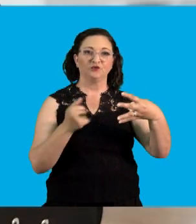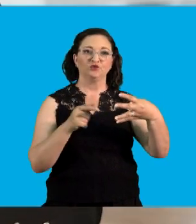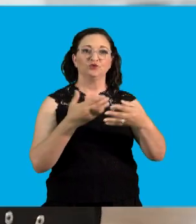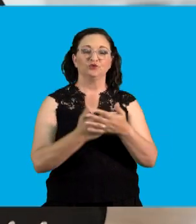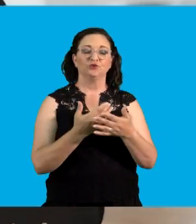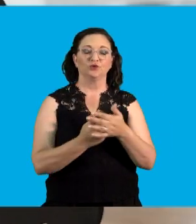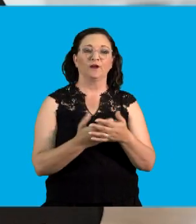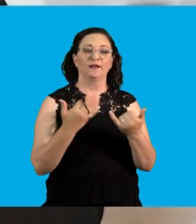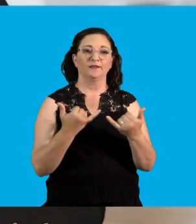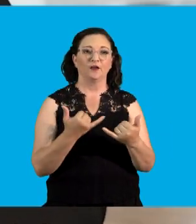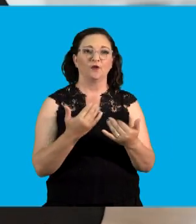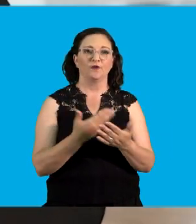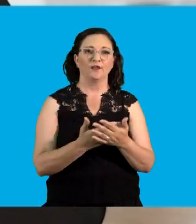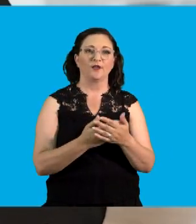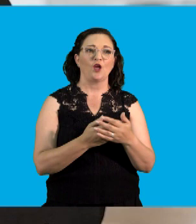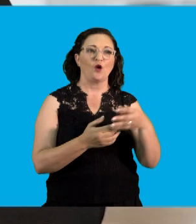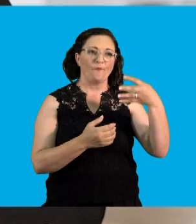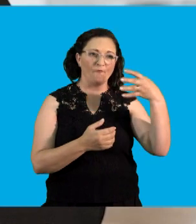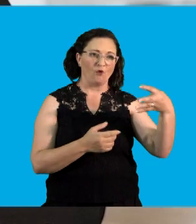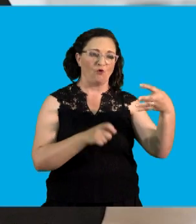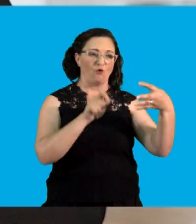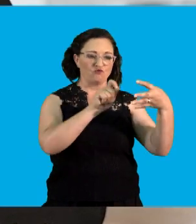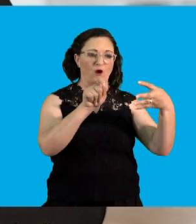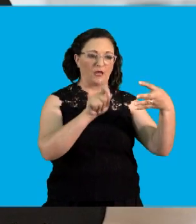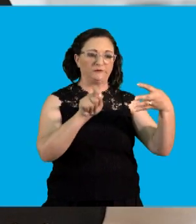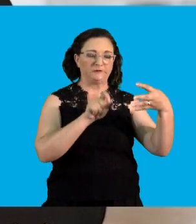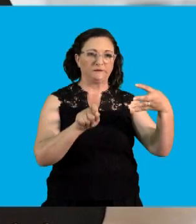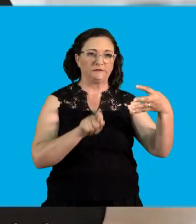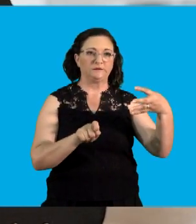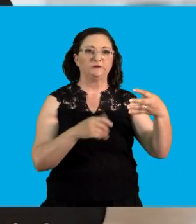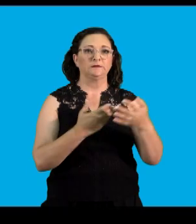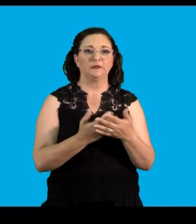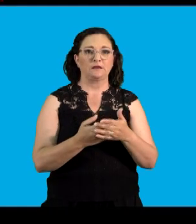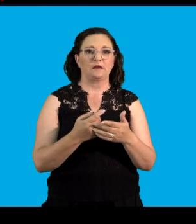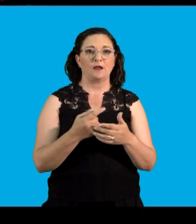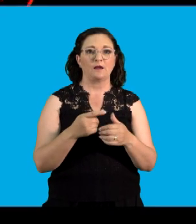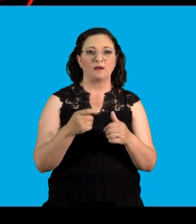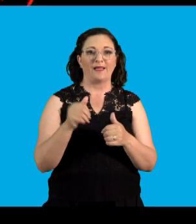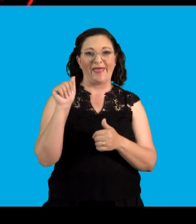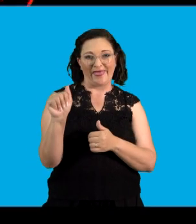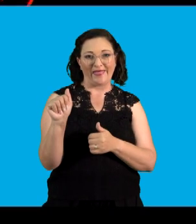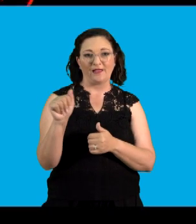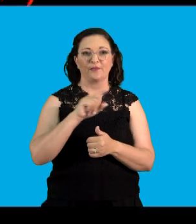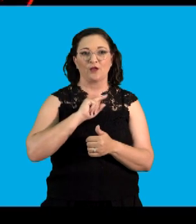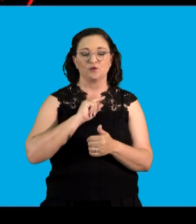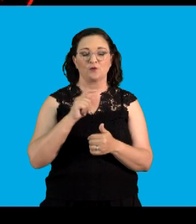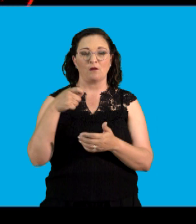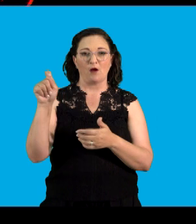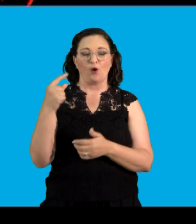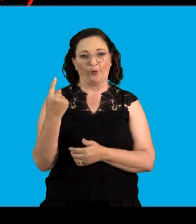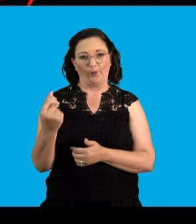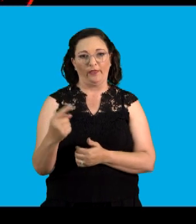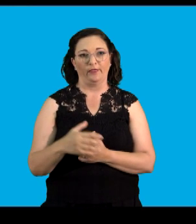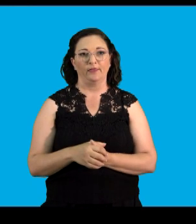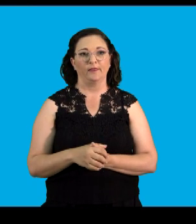you write all the 4 subheadings. Why? To get the mark A, which is 1 mark. Remember, we said that. Don't